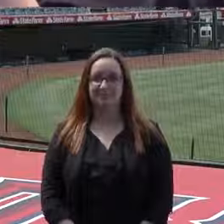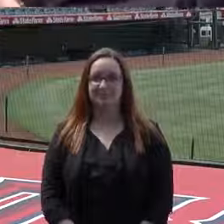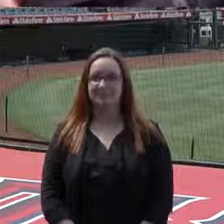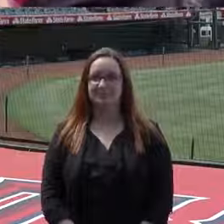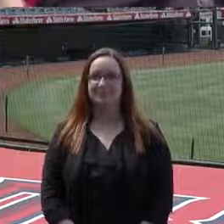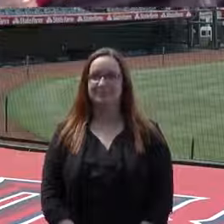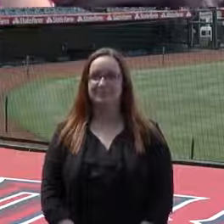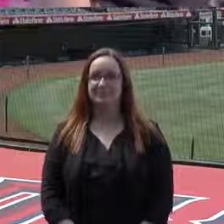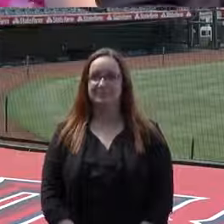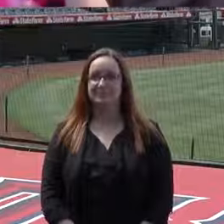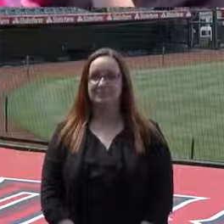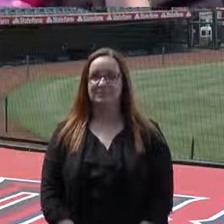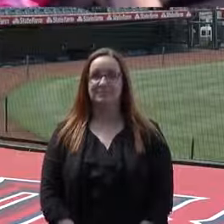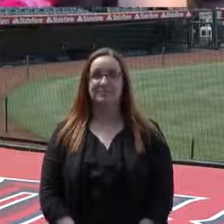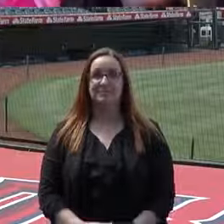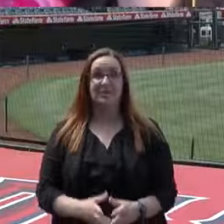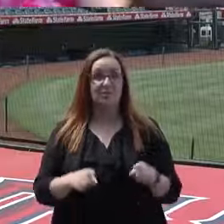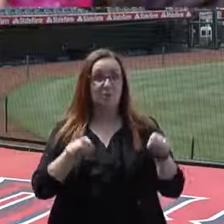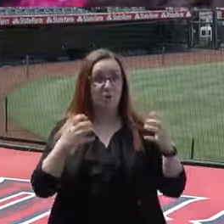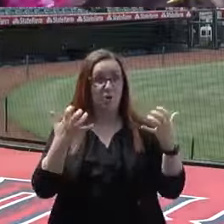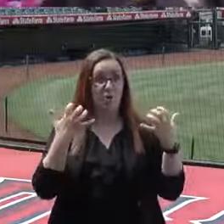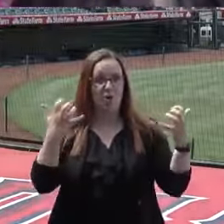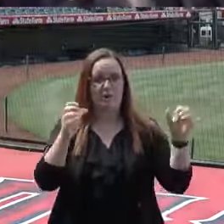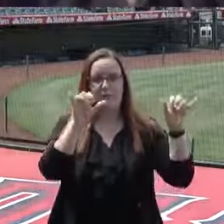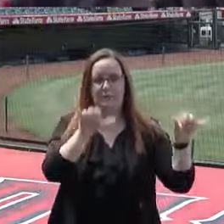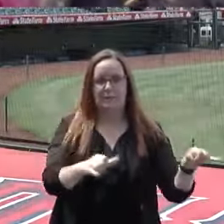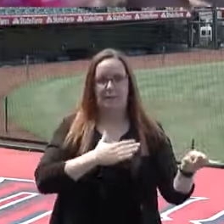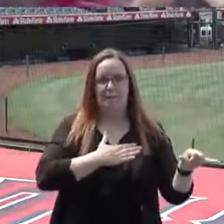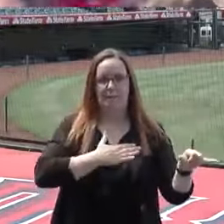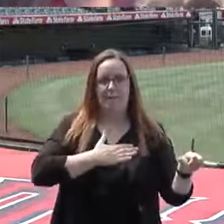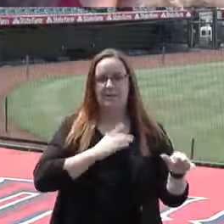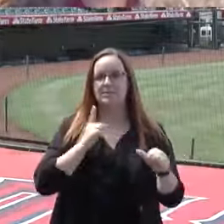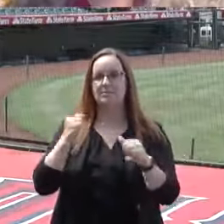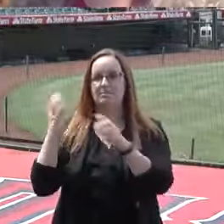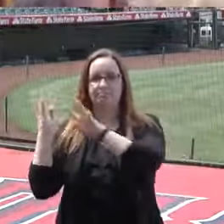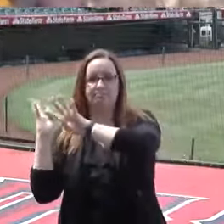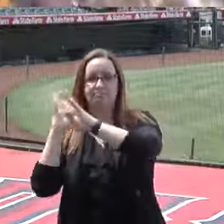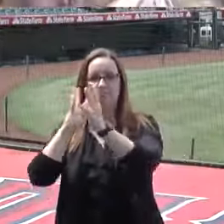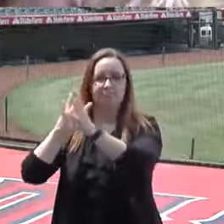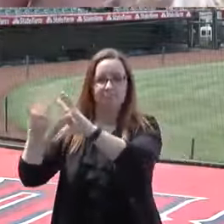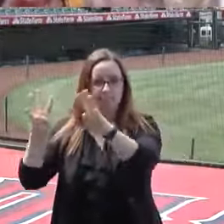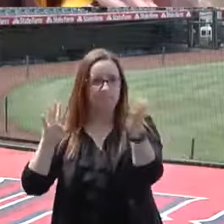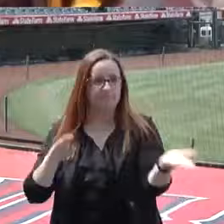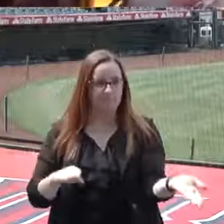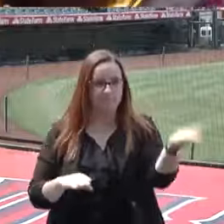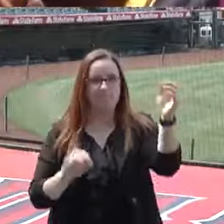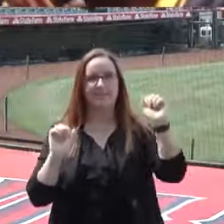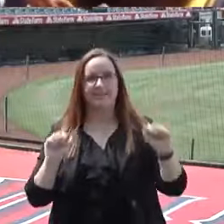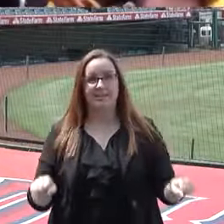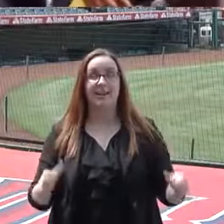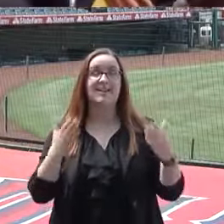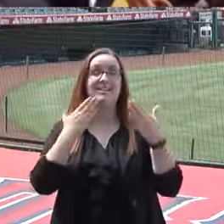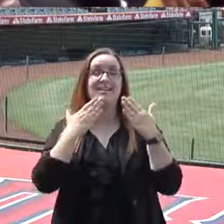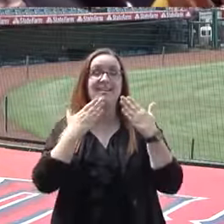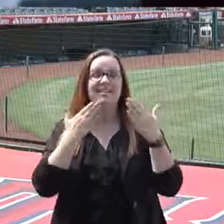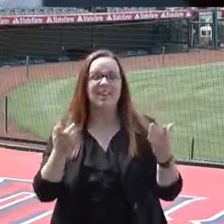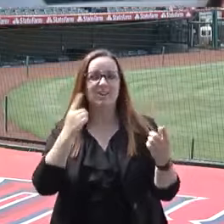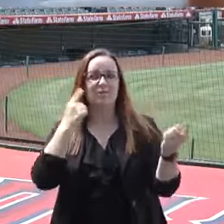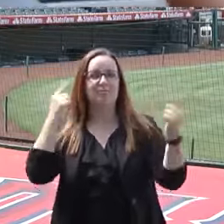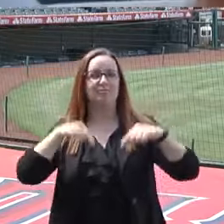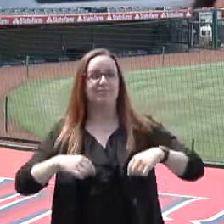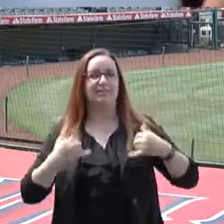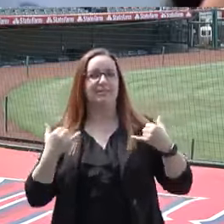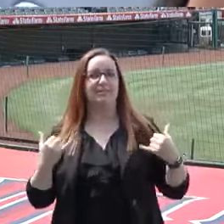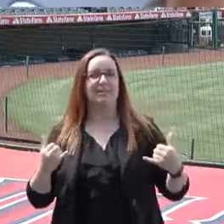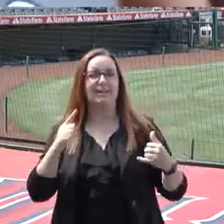Will the audience please remain seated until the recessional has been completed? Thank you for being with us today on